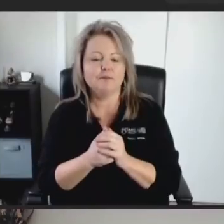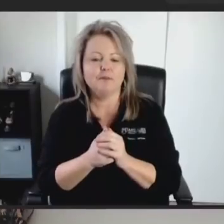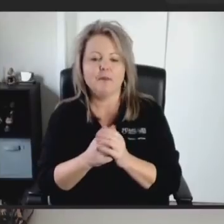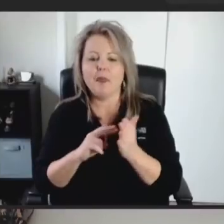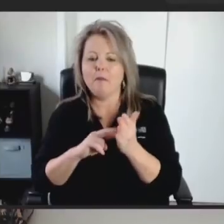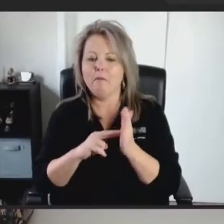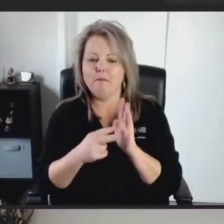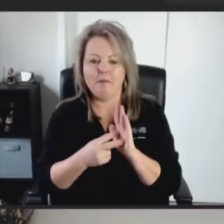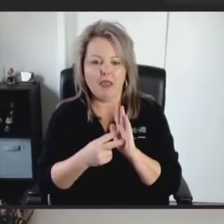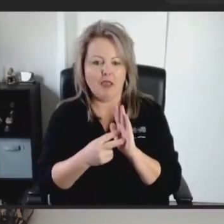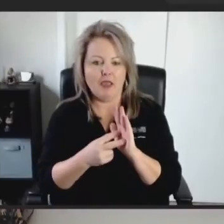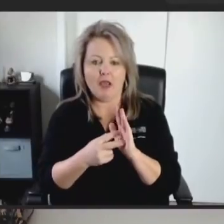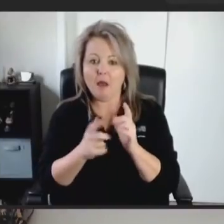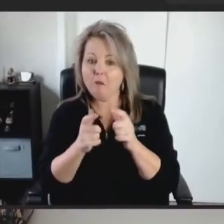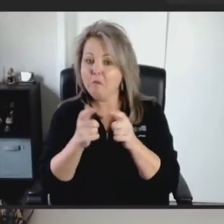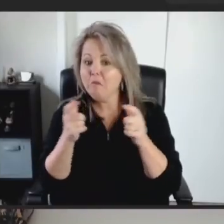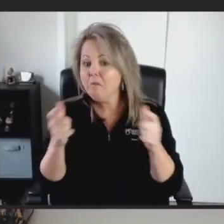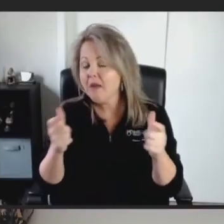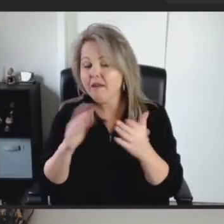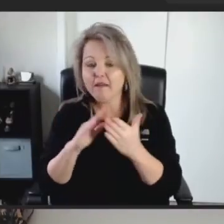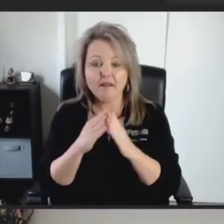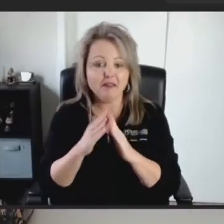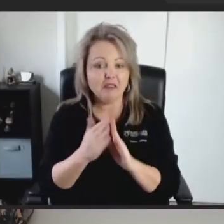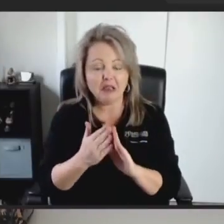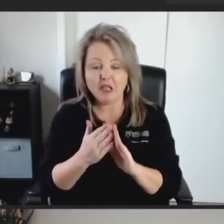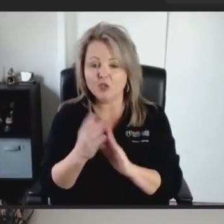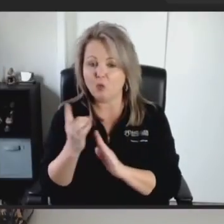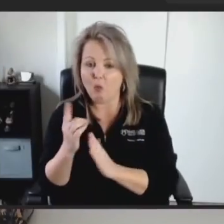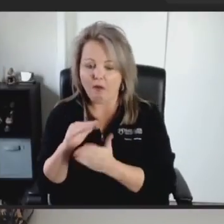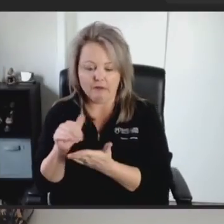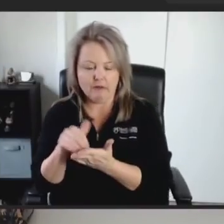all going to big cities or one centers. So